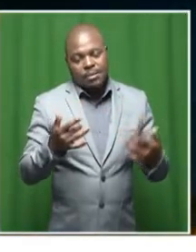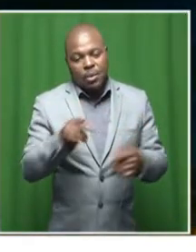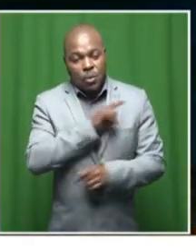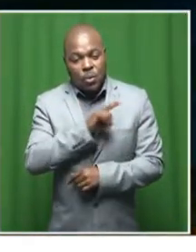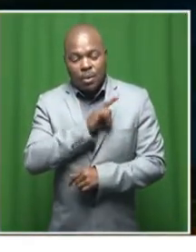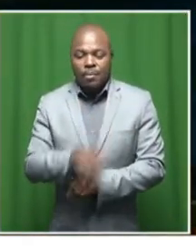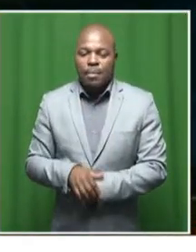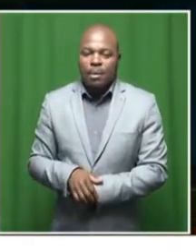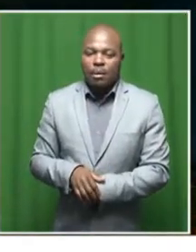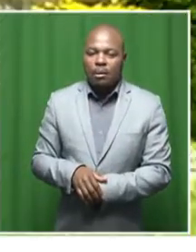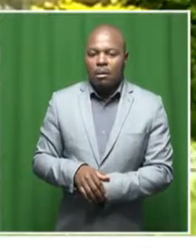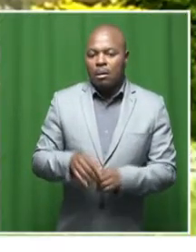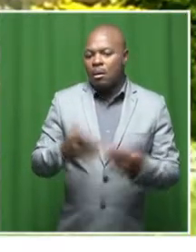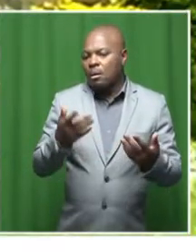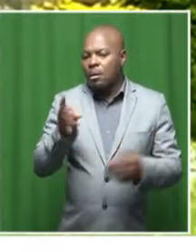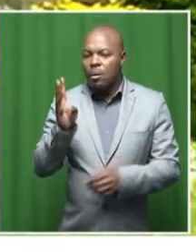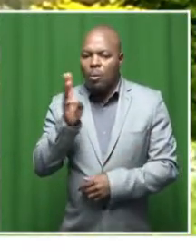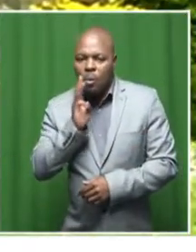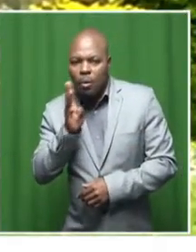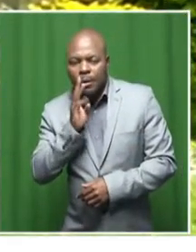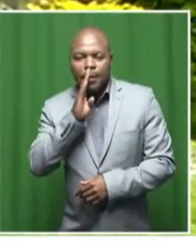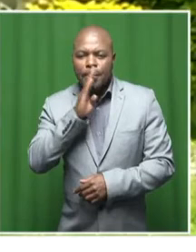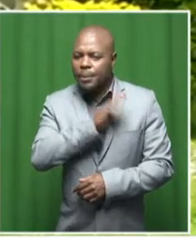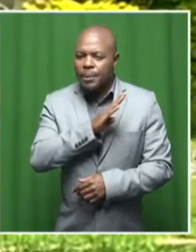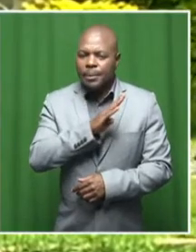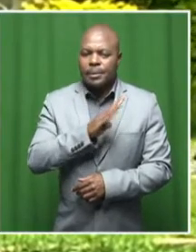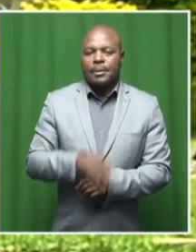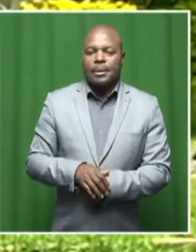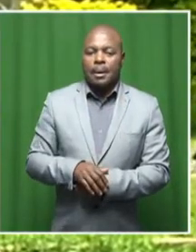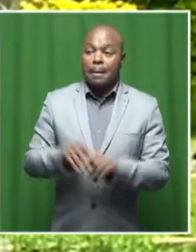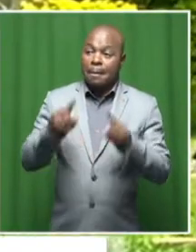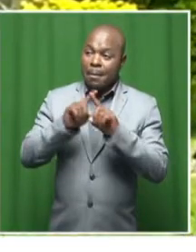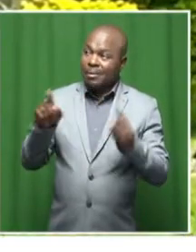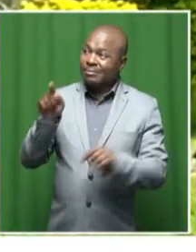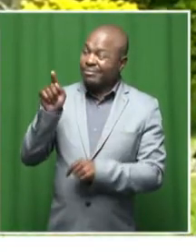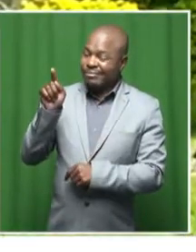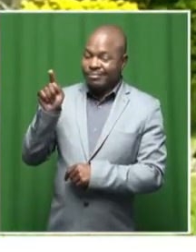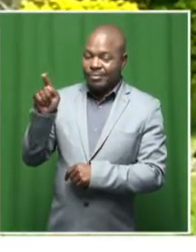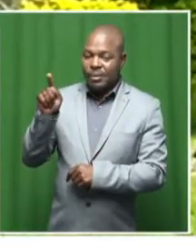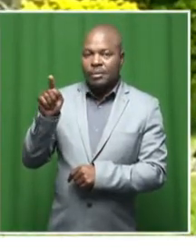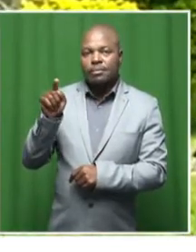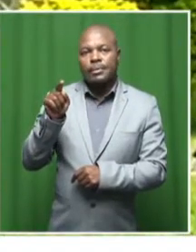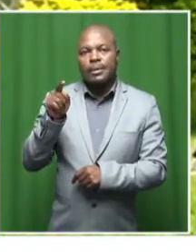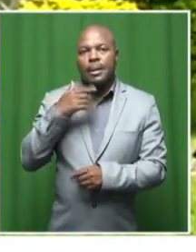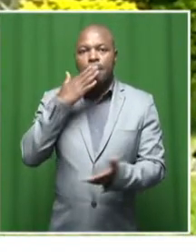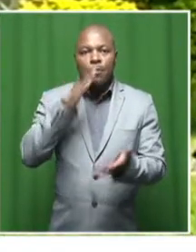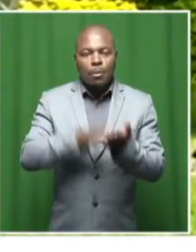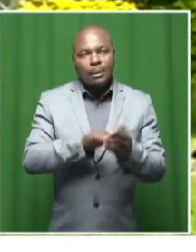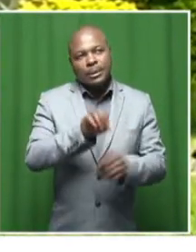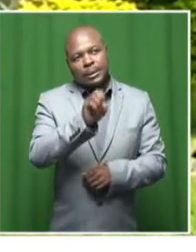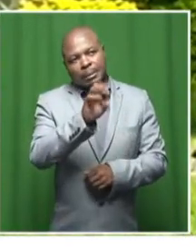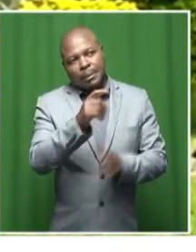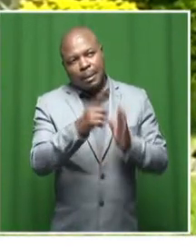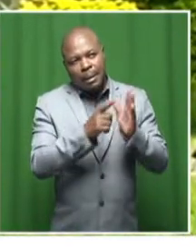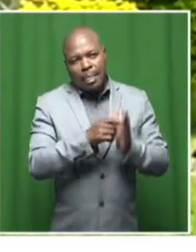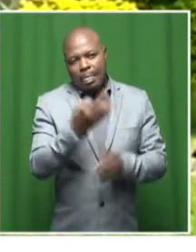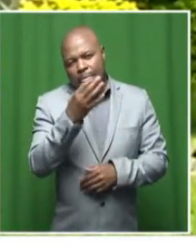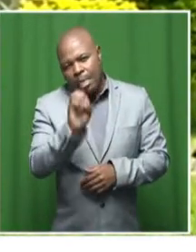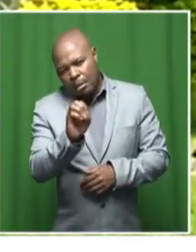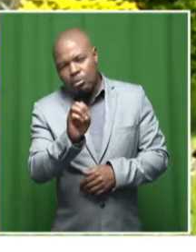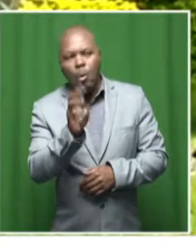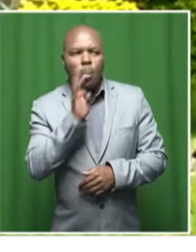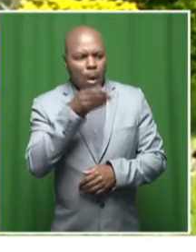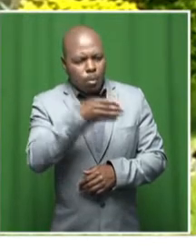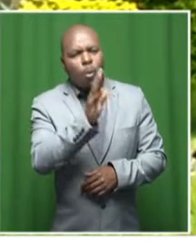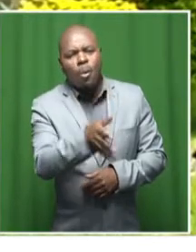have water since we promised that around September the 30th will be having